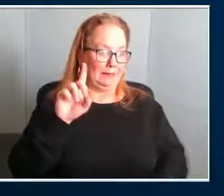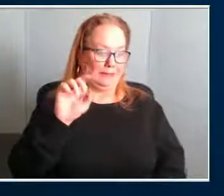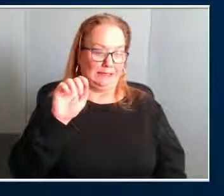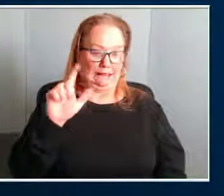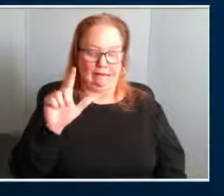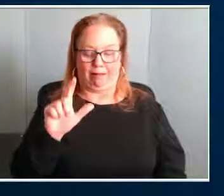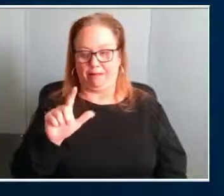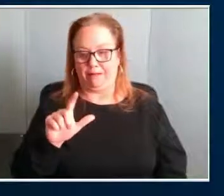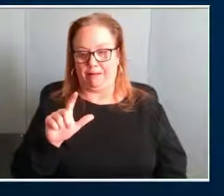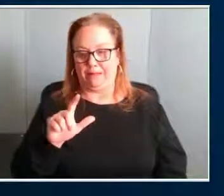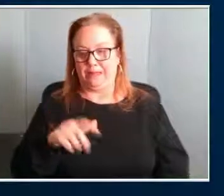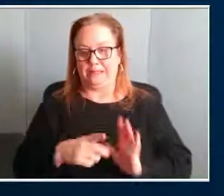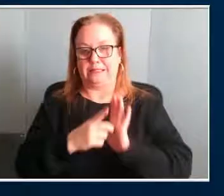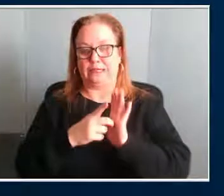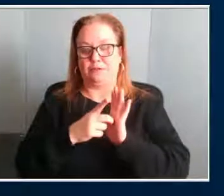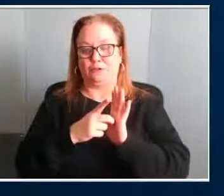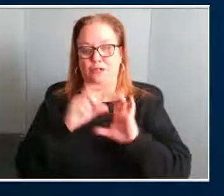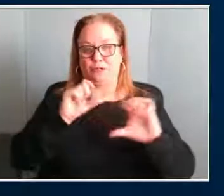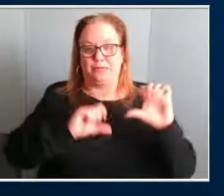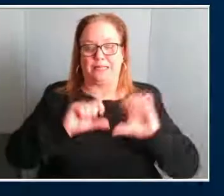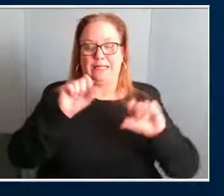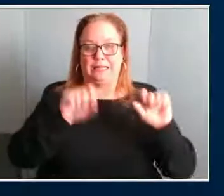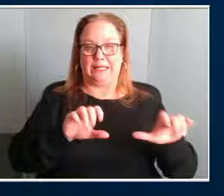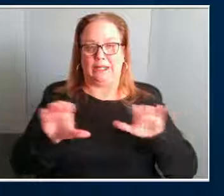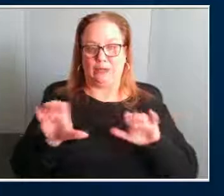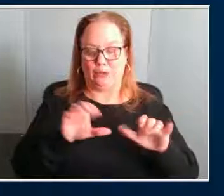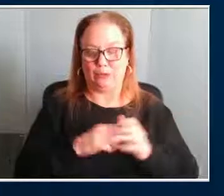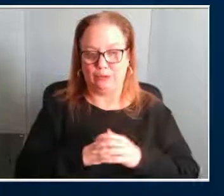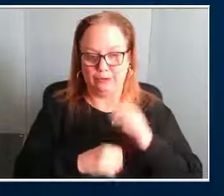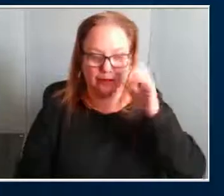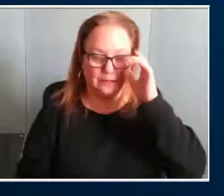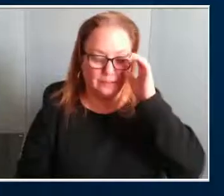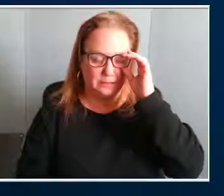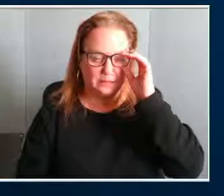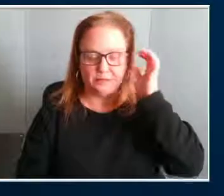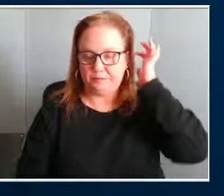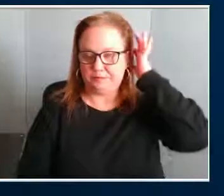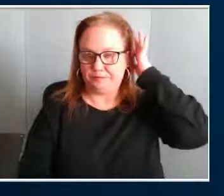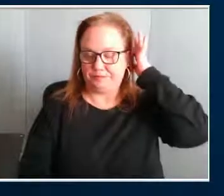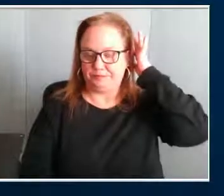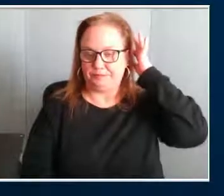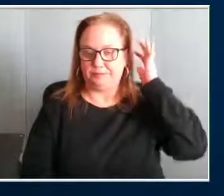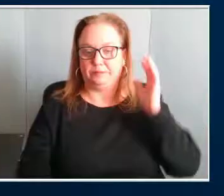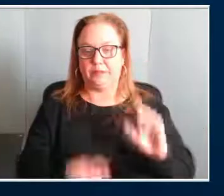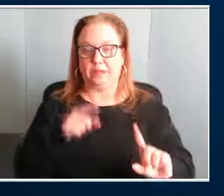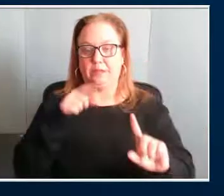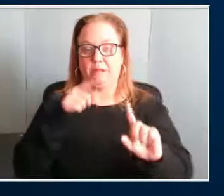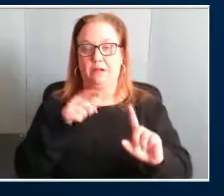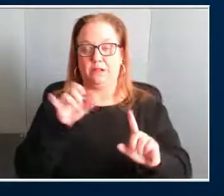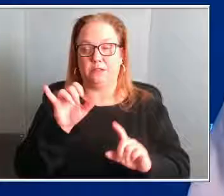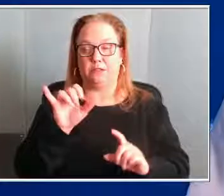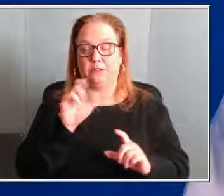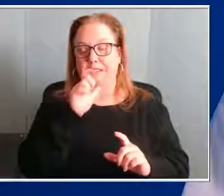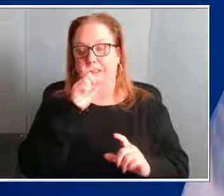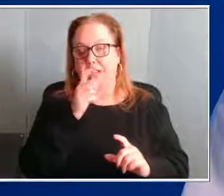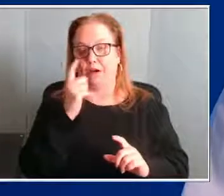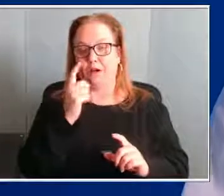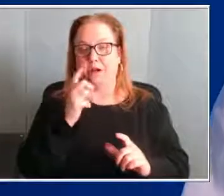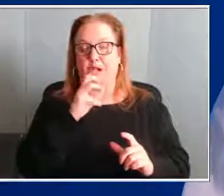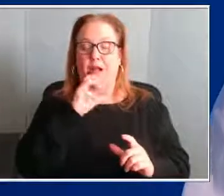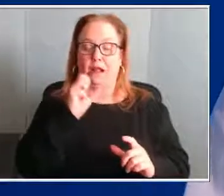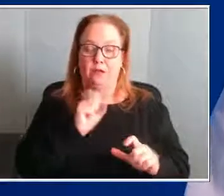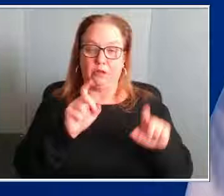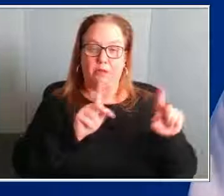a demonstration of what science can do, people. It is the science. And I think, to your point too, Steve, and it's not just elderly, but it is